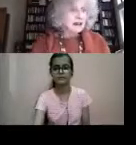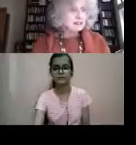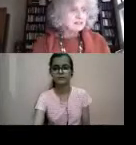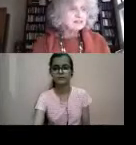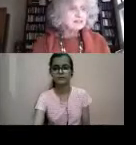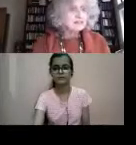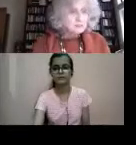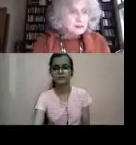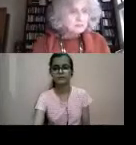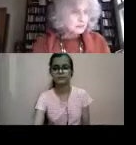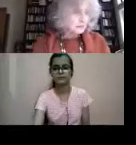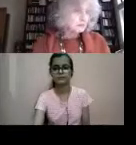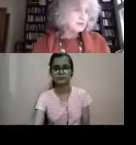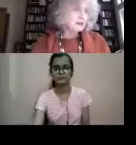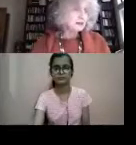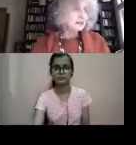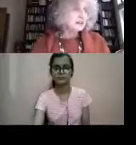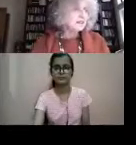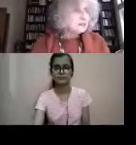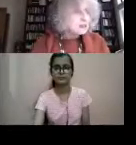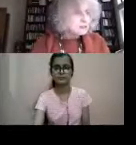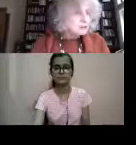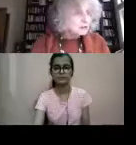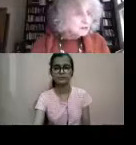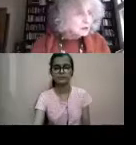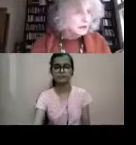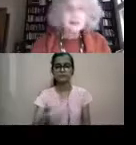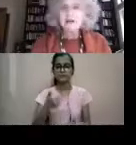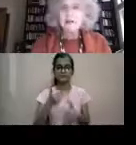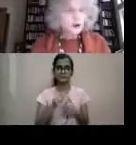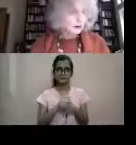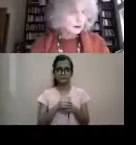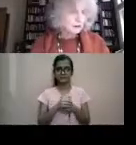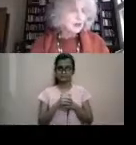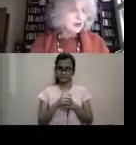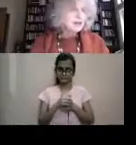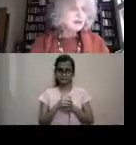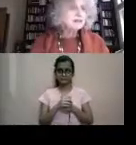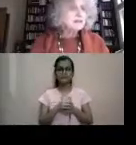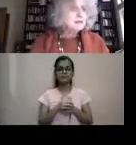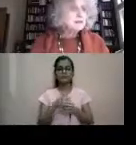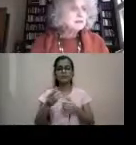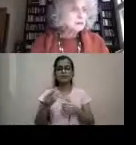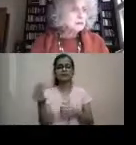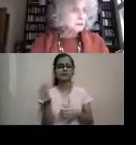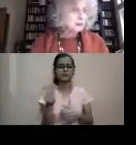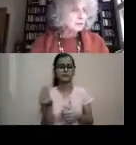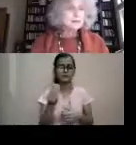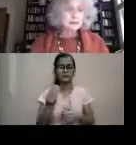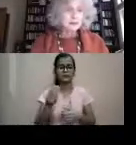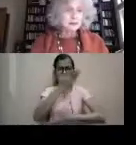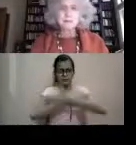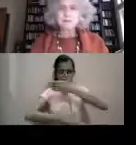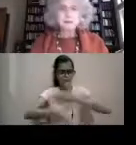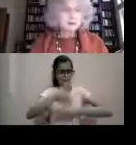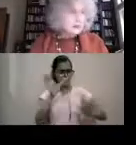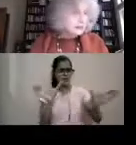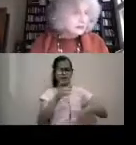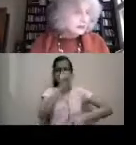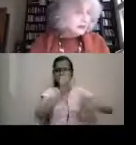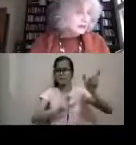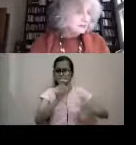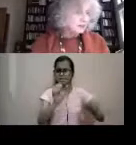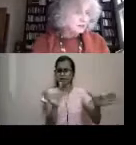and activists can speak for themselves, and some of the most vocal have argued that what disabled people